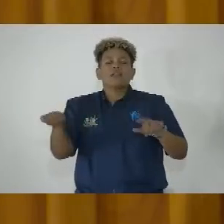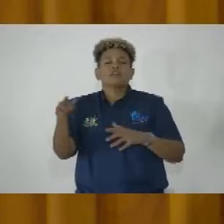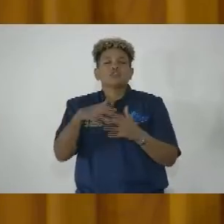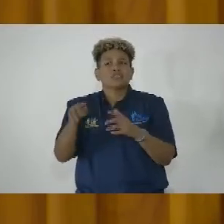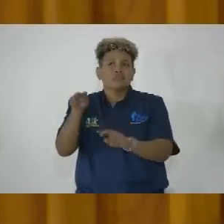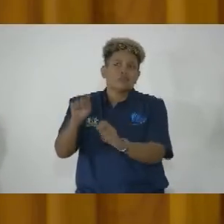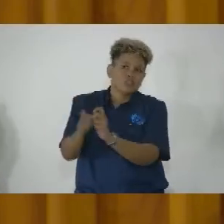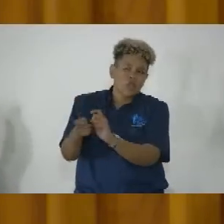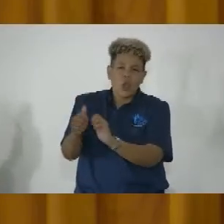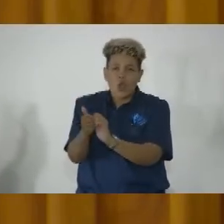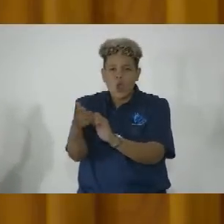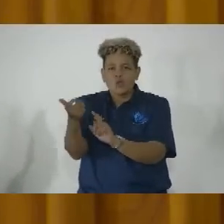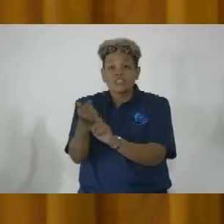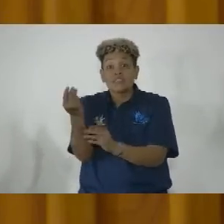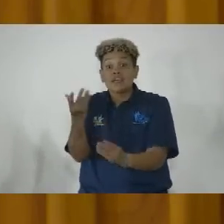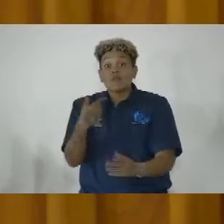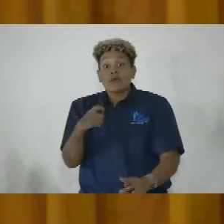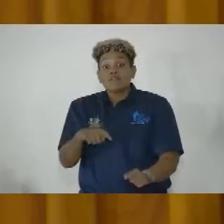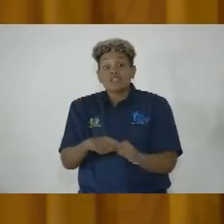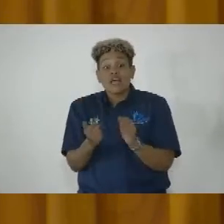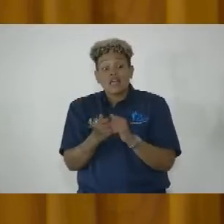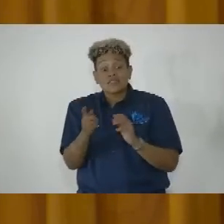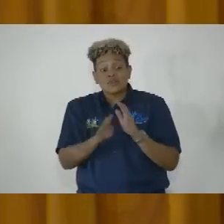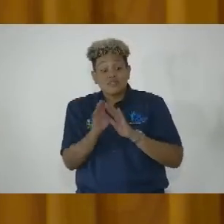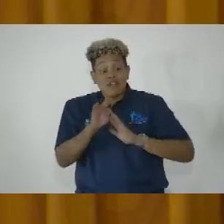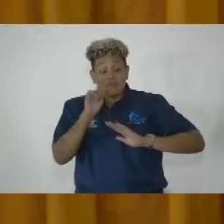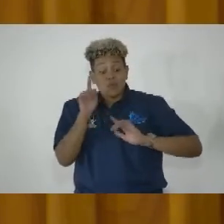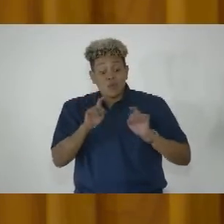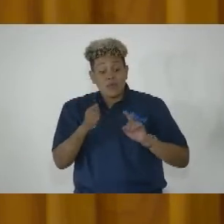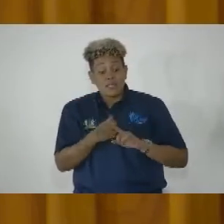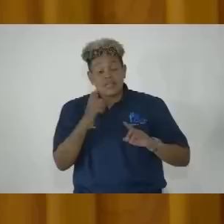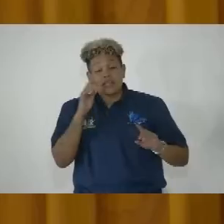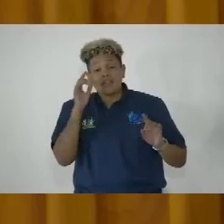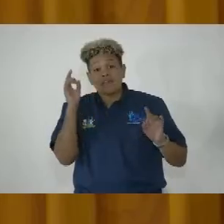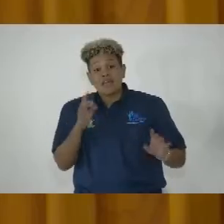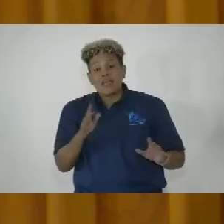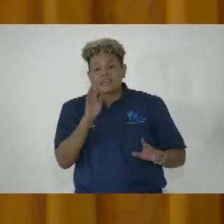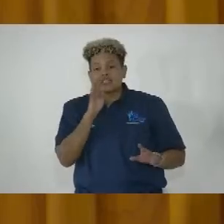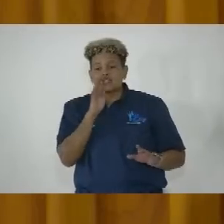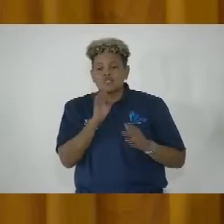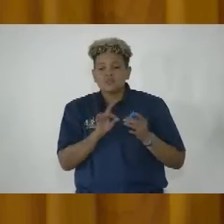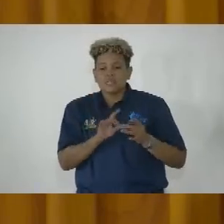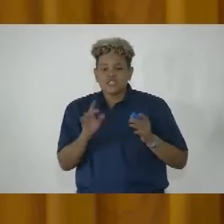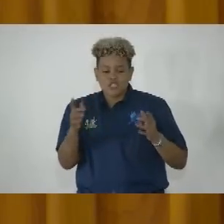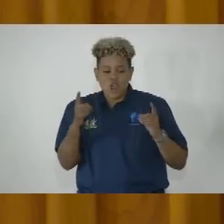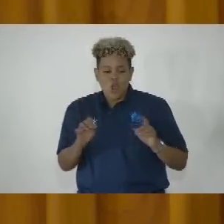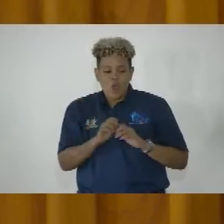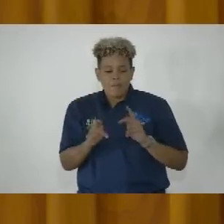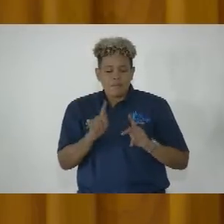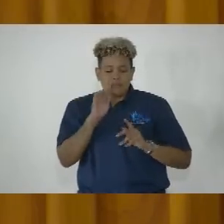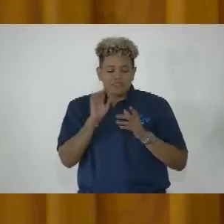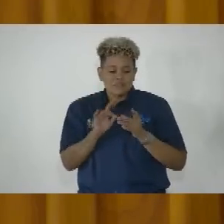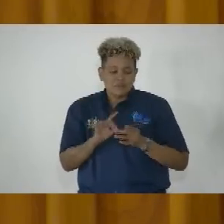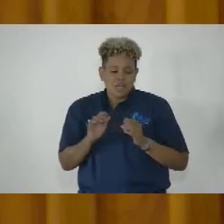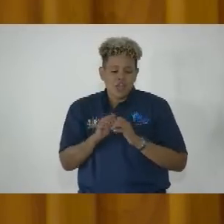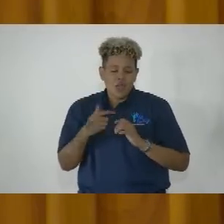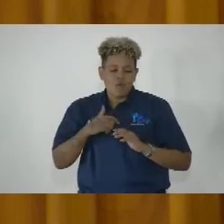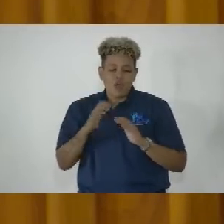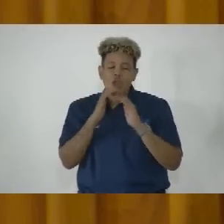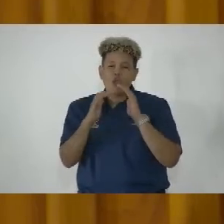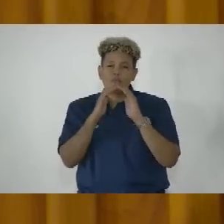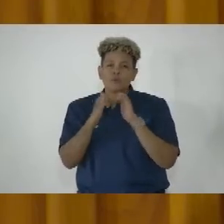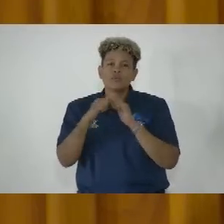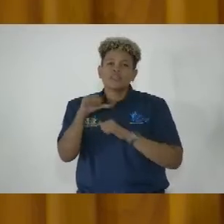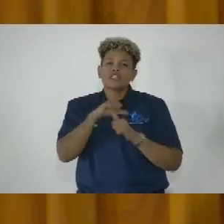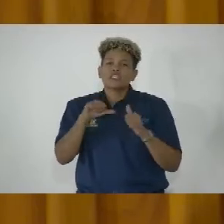society. And he said we have to start to look at the question of hate speech and how people speak and how we communicate with